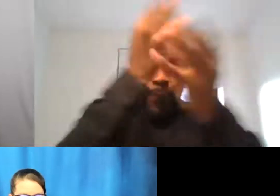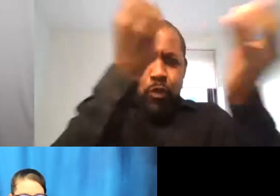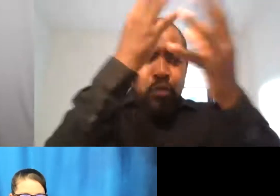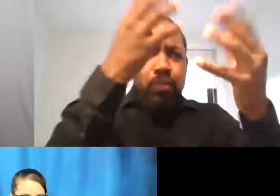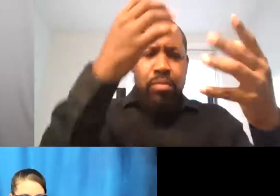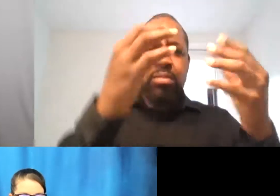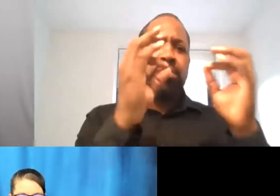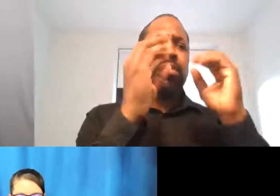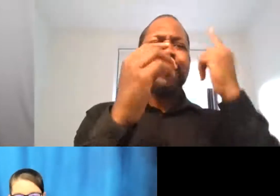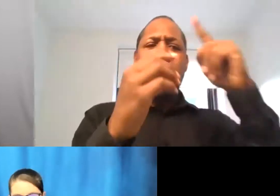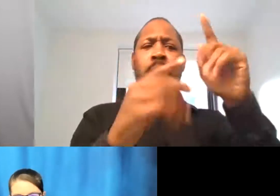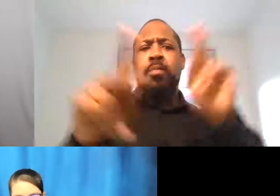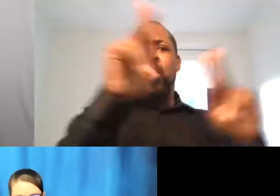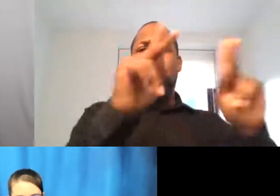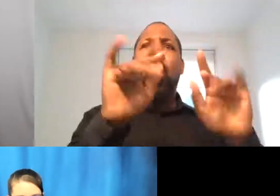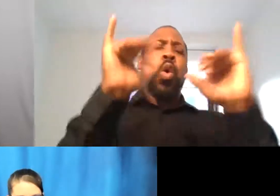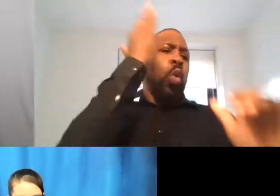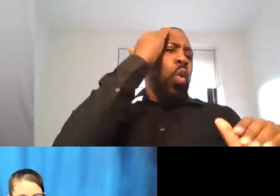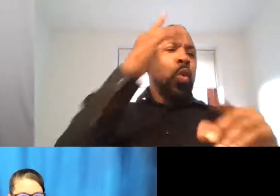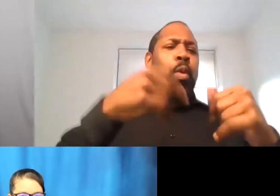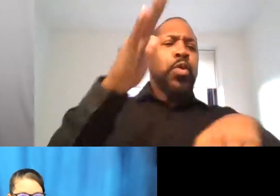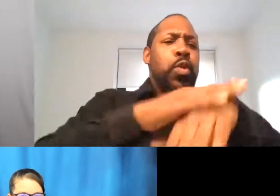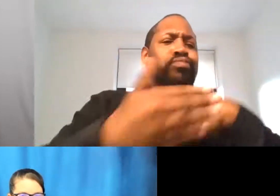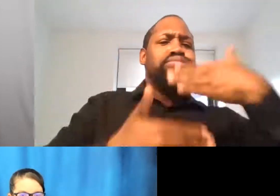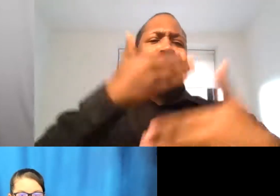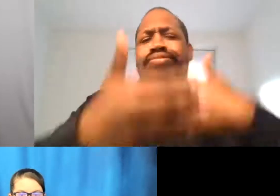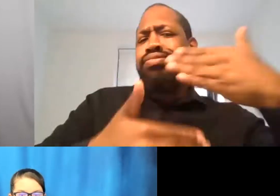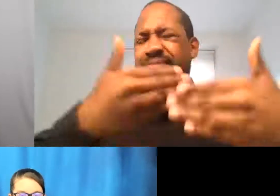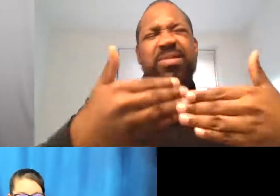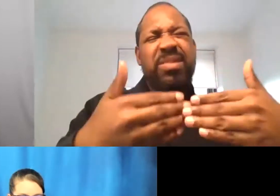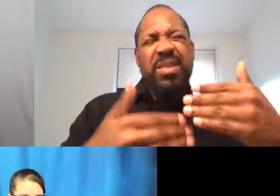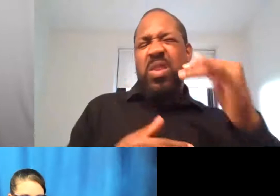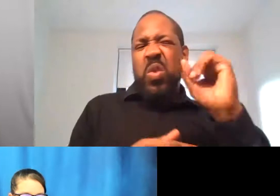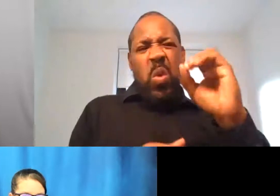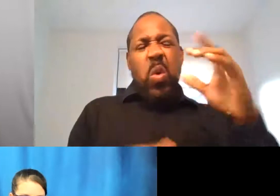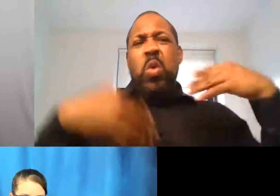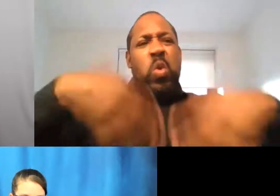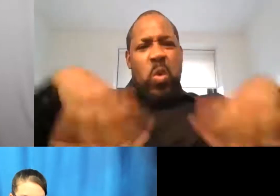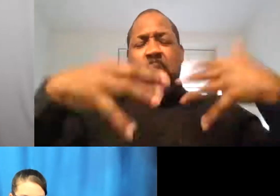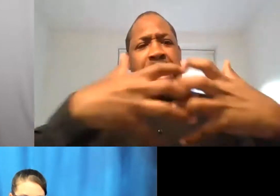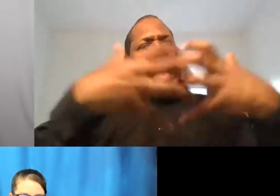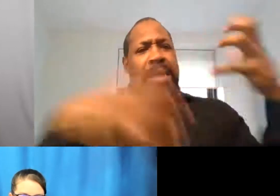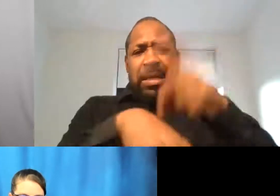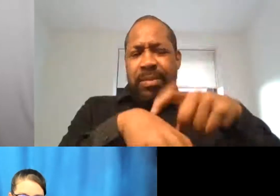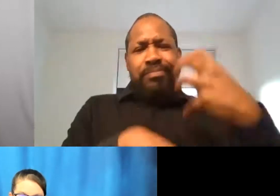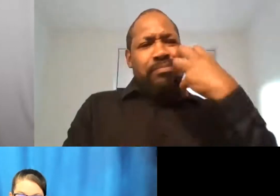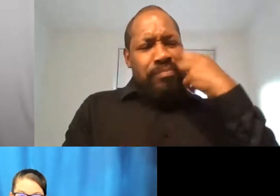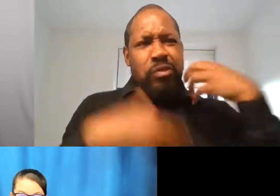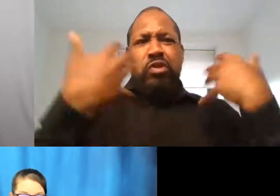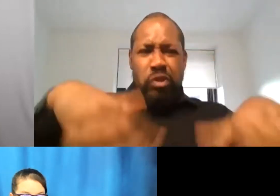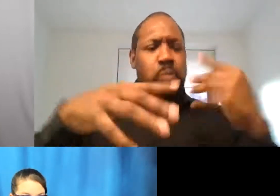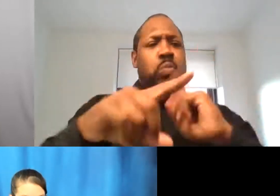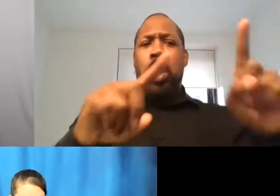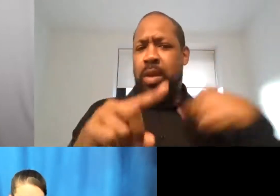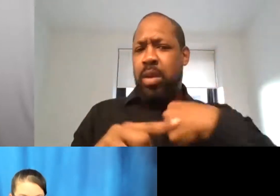have been working on really trying to get that information out so that people are aware of the process. It's been